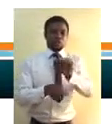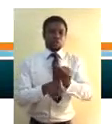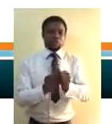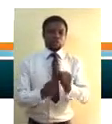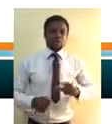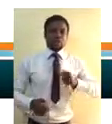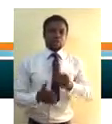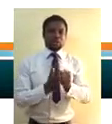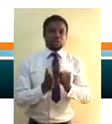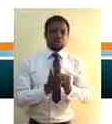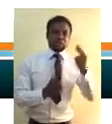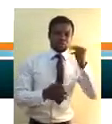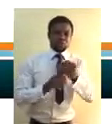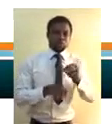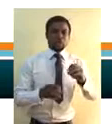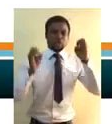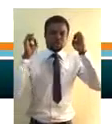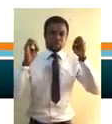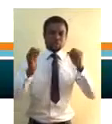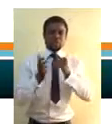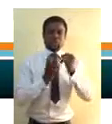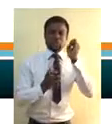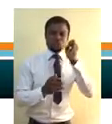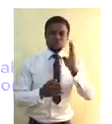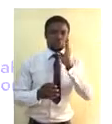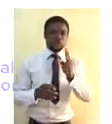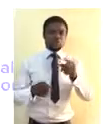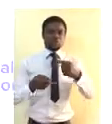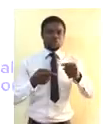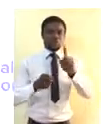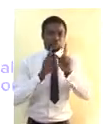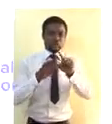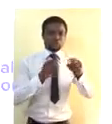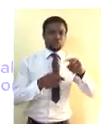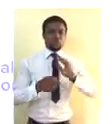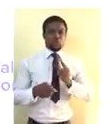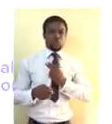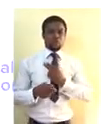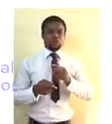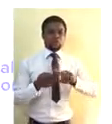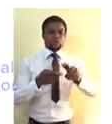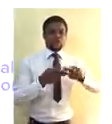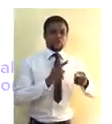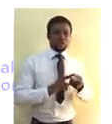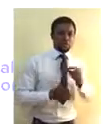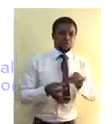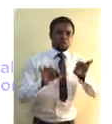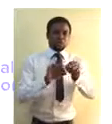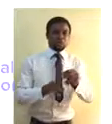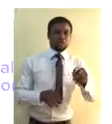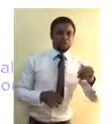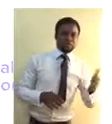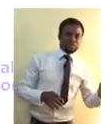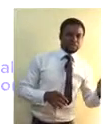State Ministry of Education. He will be talking to us about the relevance and importance of STEM to all stakeholders